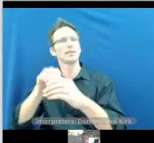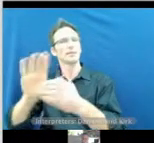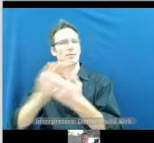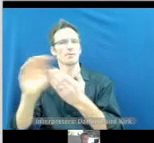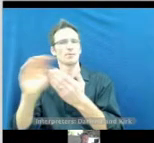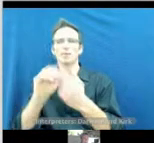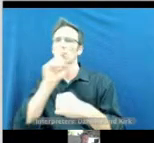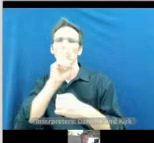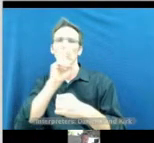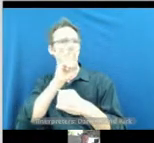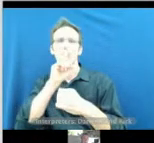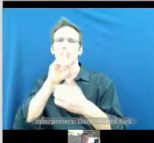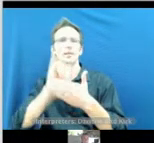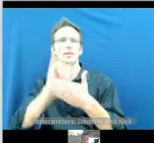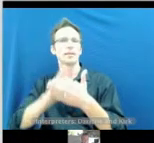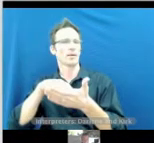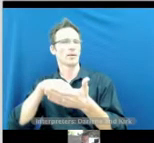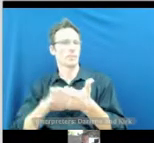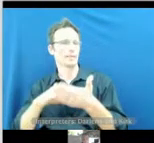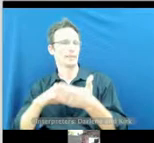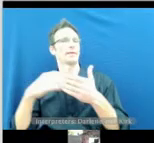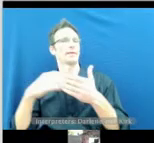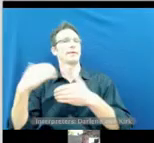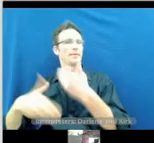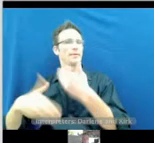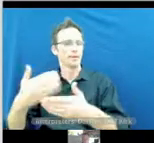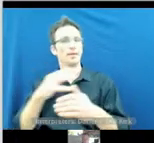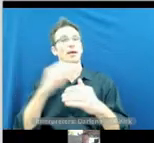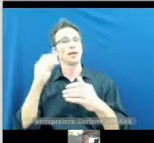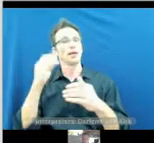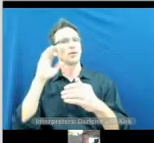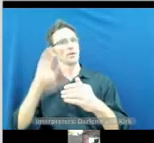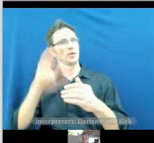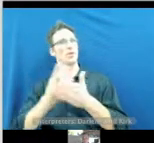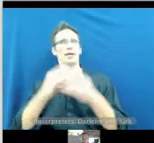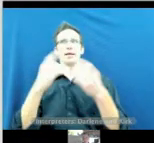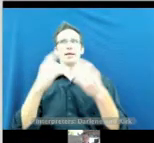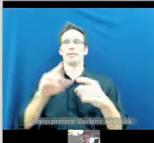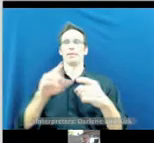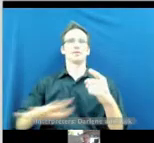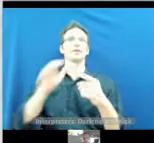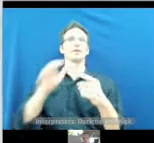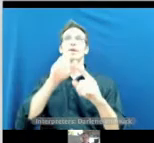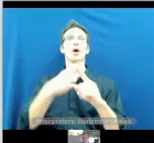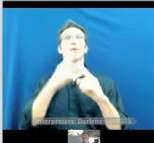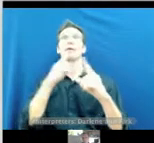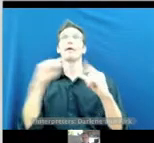That's a blanket statement. It's an easy statement, and we know that that's true. It's not just hearsay.